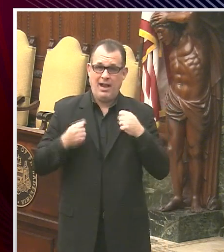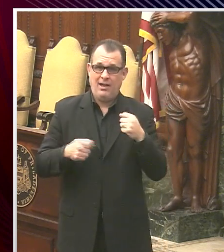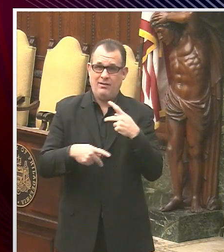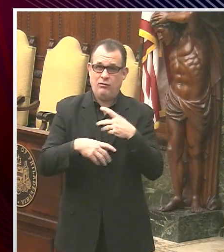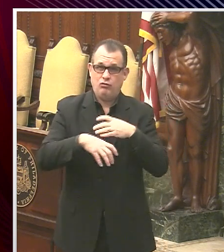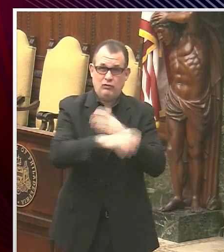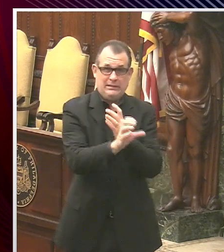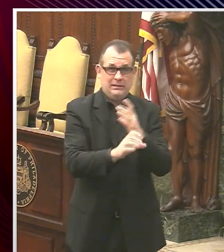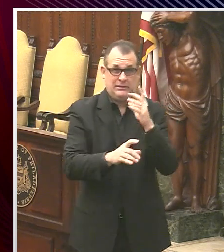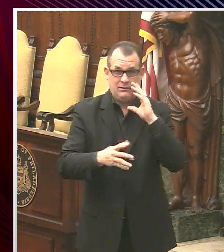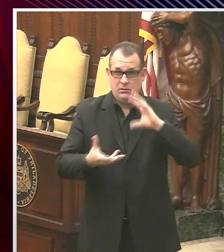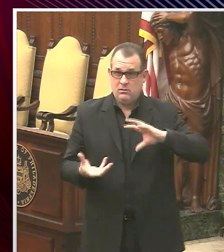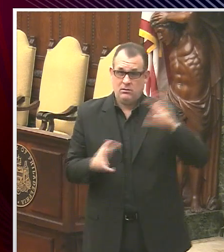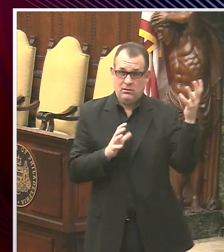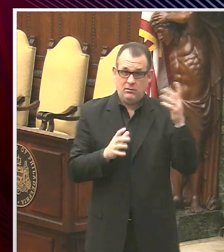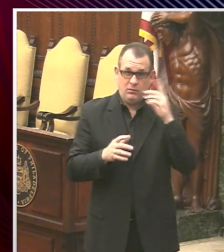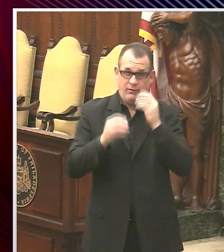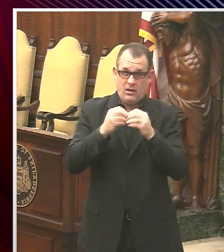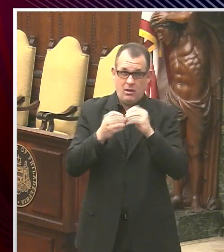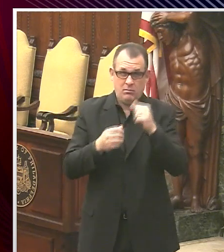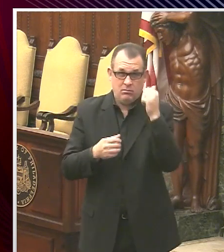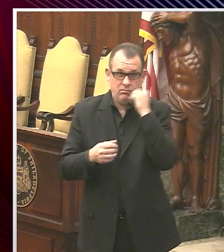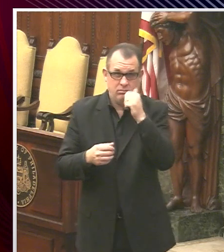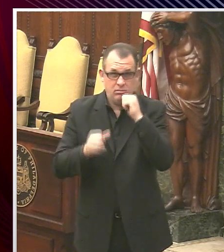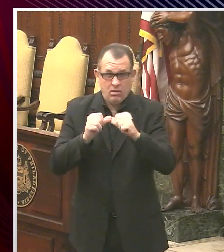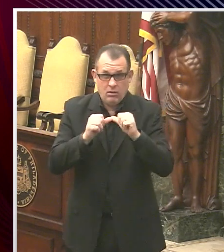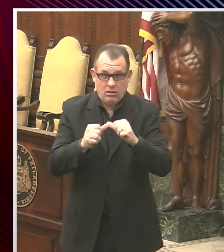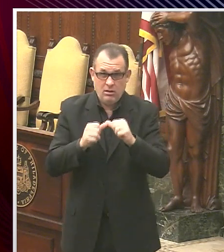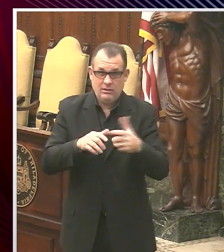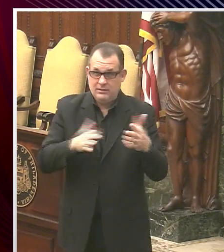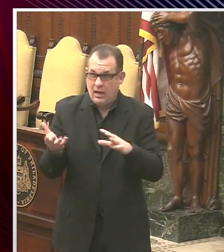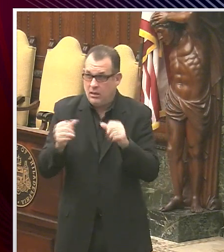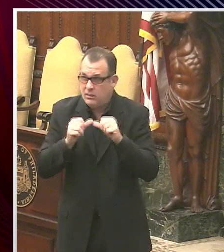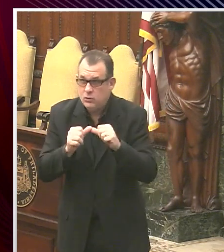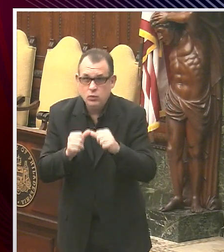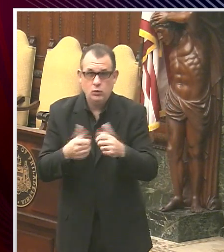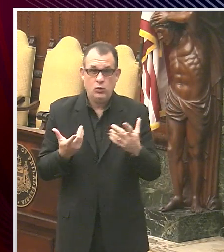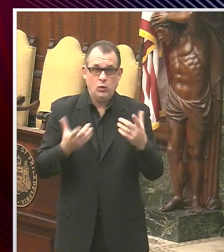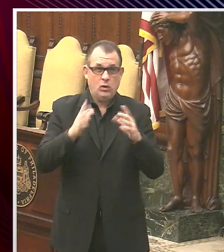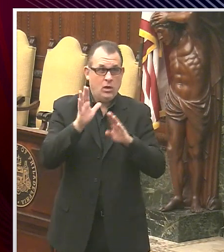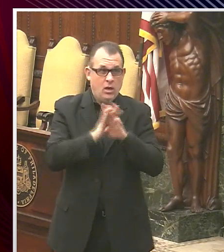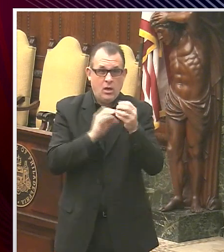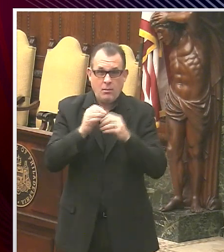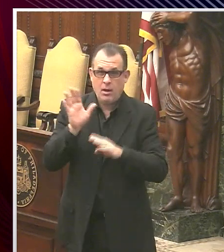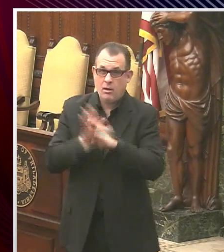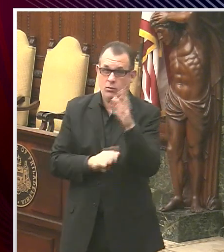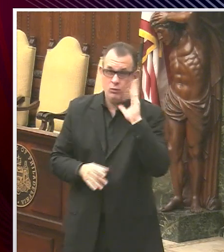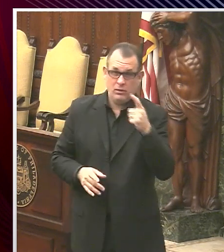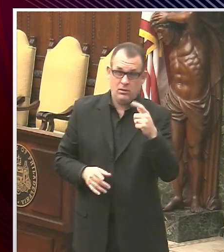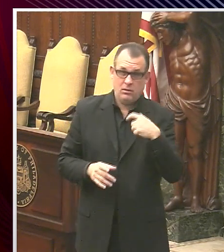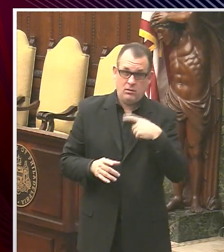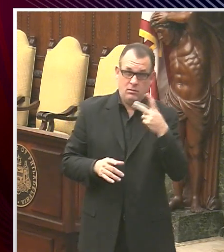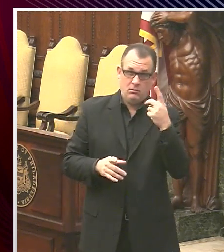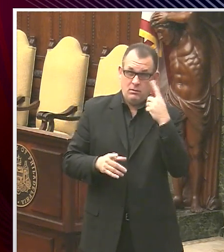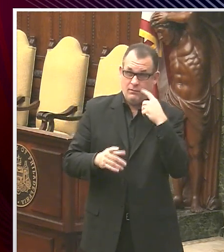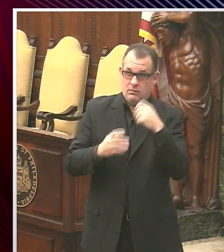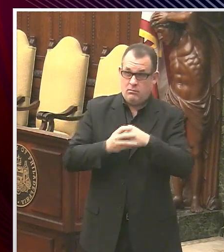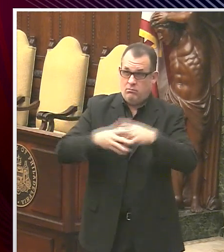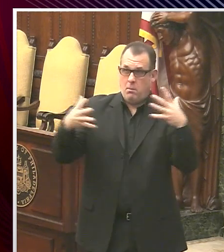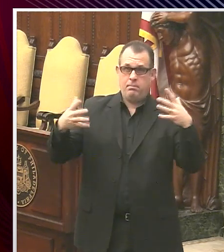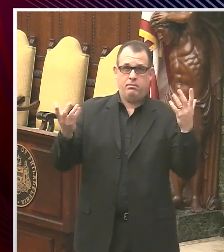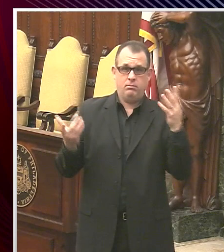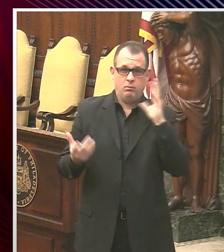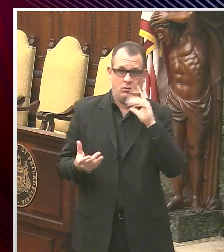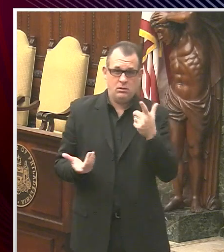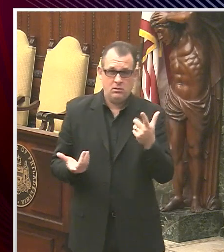The infection rate would continue. The number of deaths, I think you've just reported the number, would double, wouldn't it? I mean, the idea that it would take